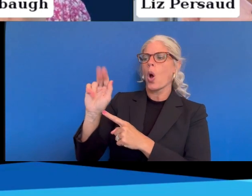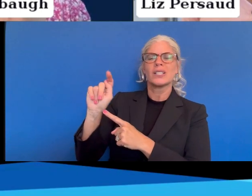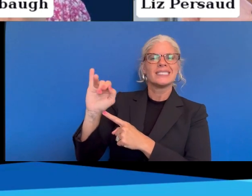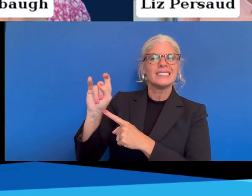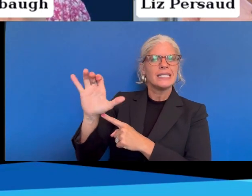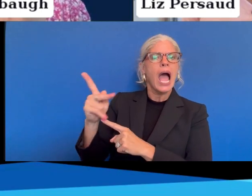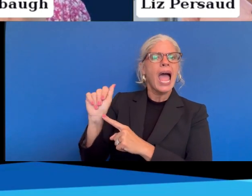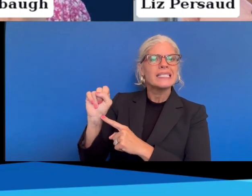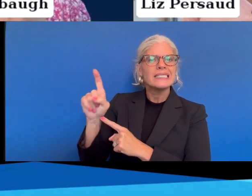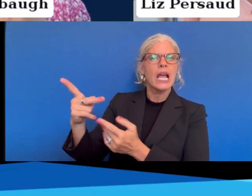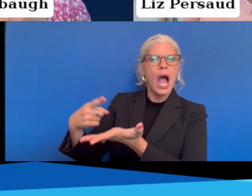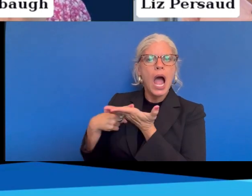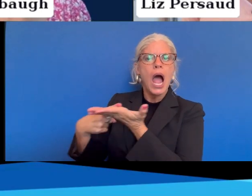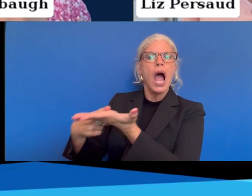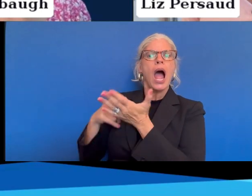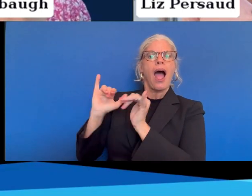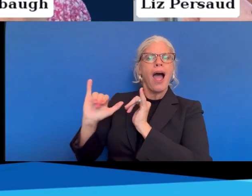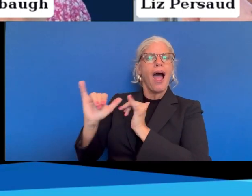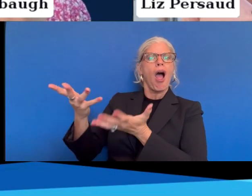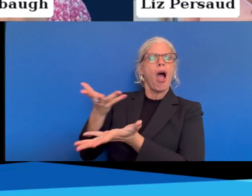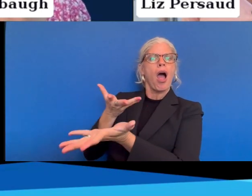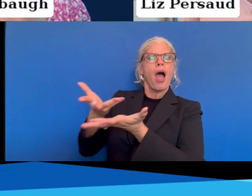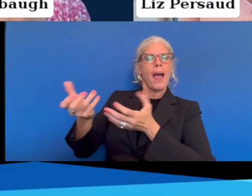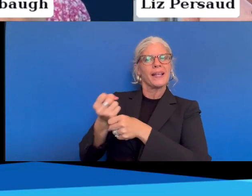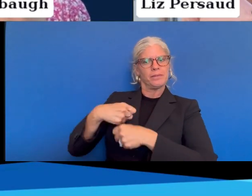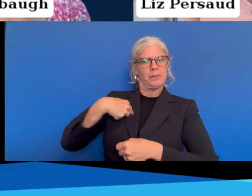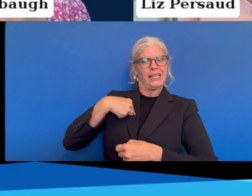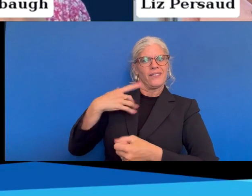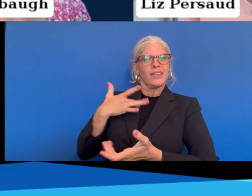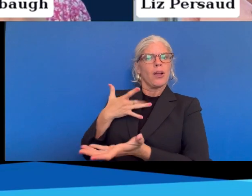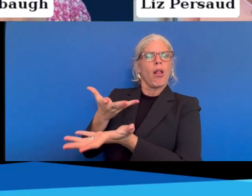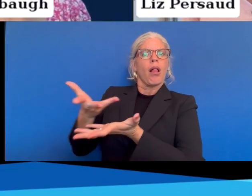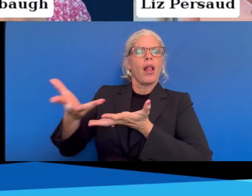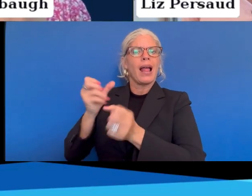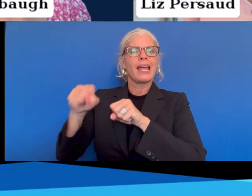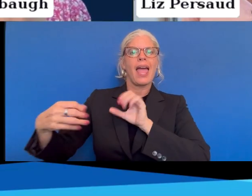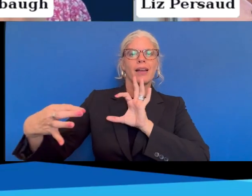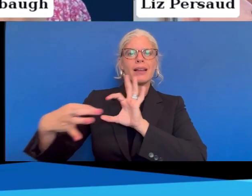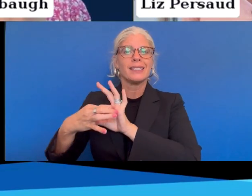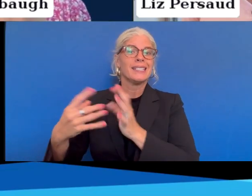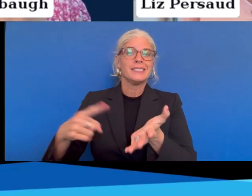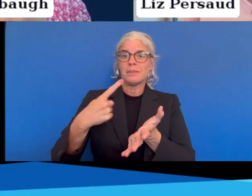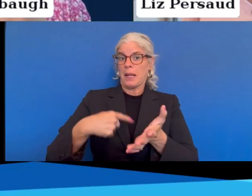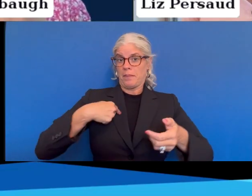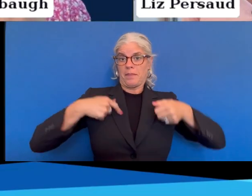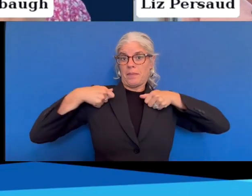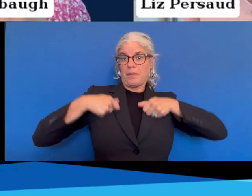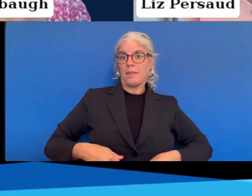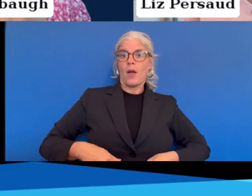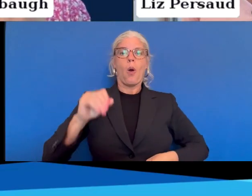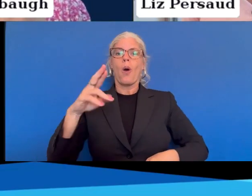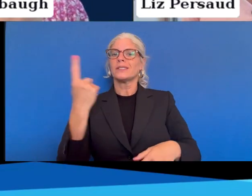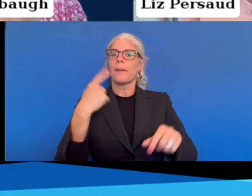that you can talk to me about. I try and drop something that gives you some fodder to talk to me about. When it